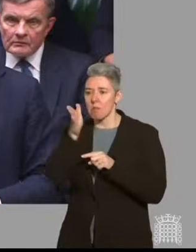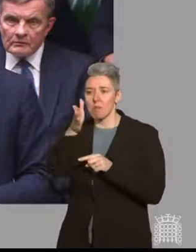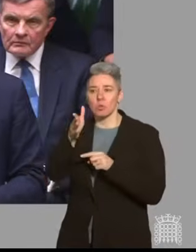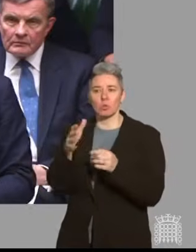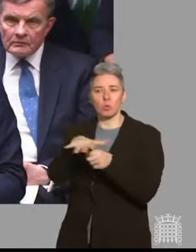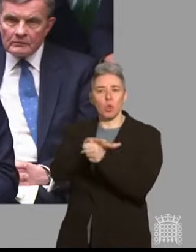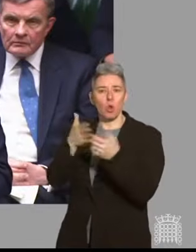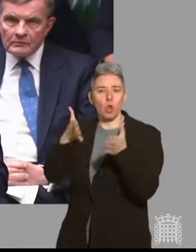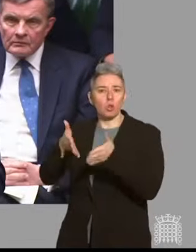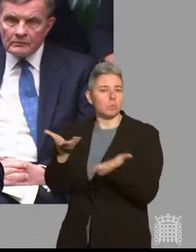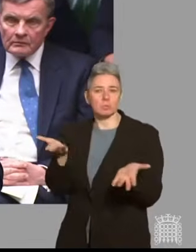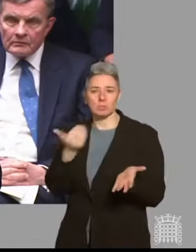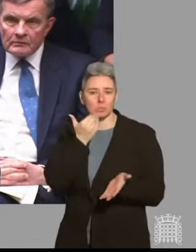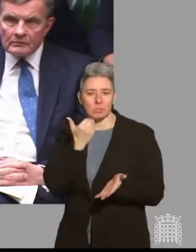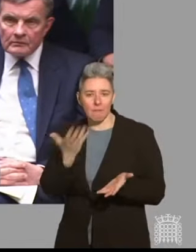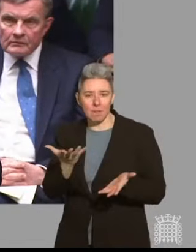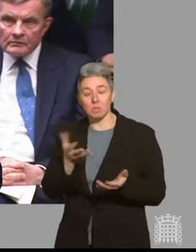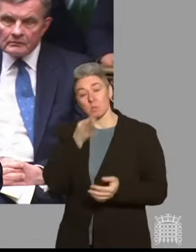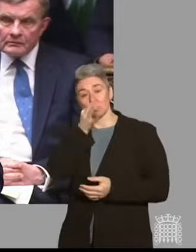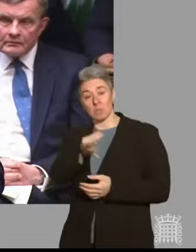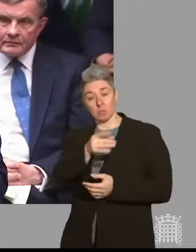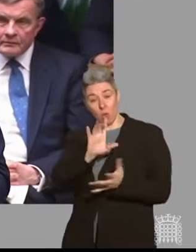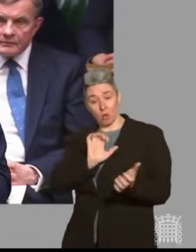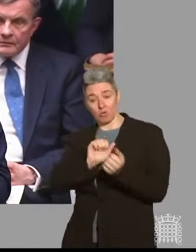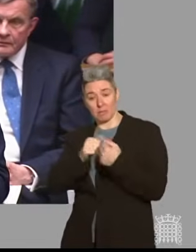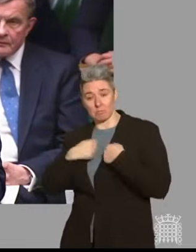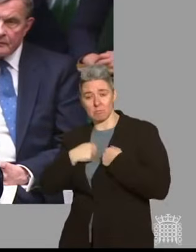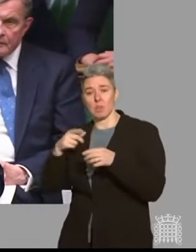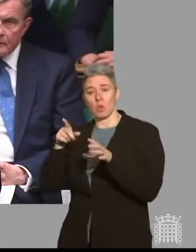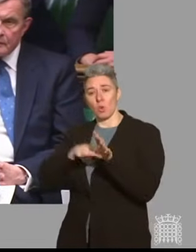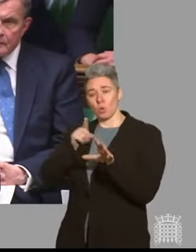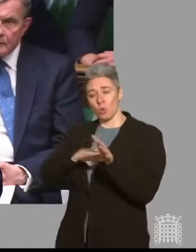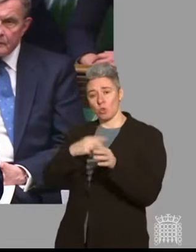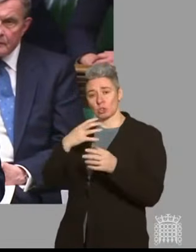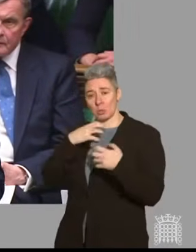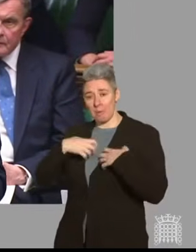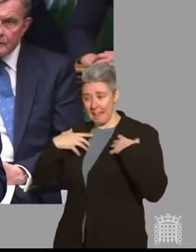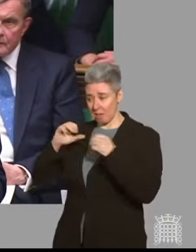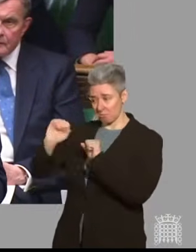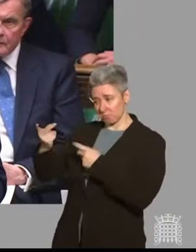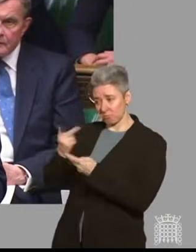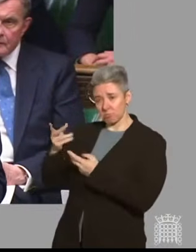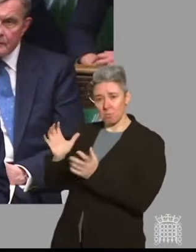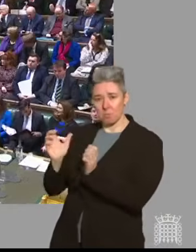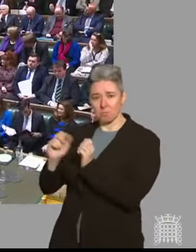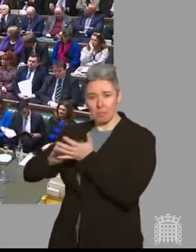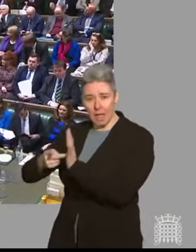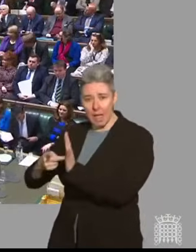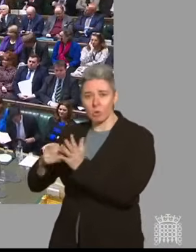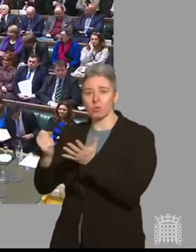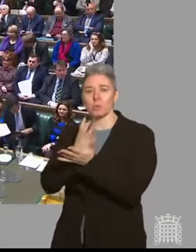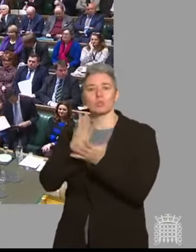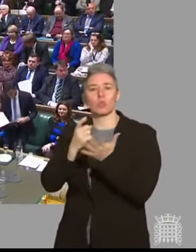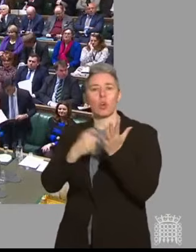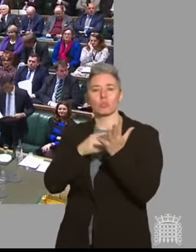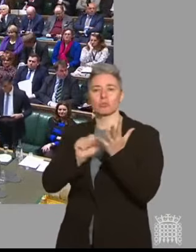resources to back my plan for transport for Rother Valley and make sure every single village and town has a direct bus link to our local hospitals?